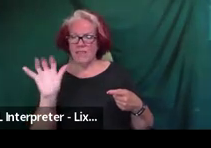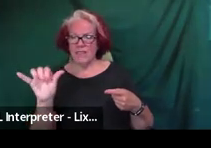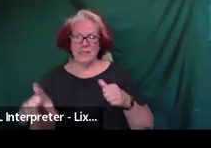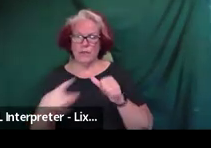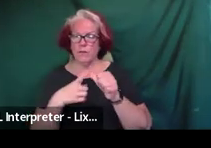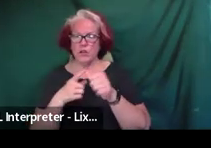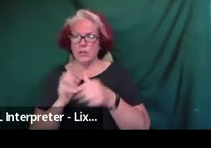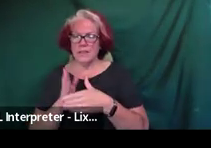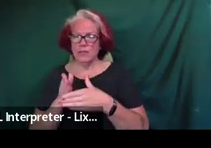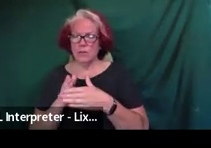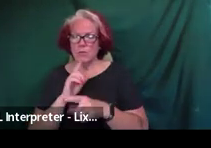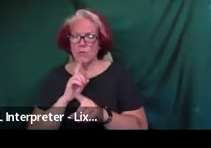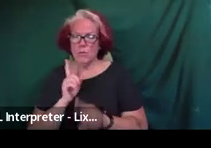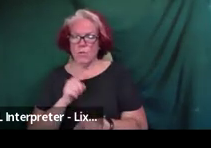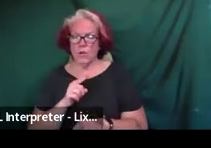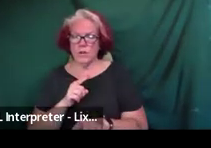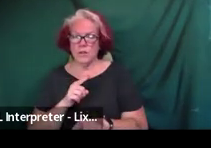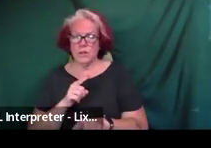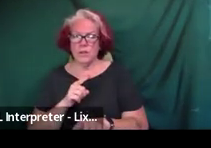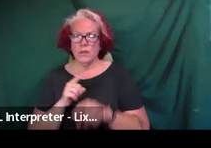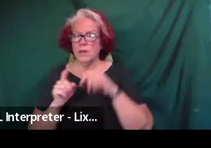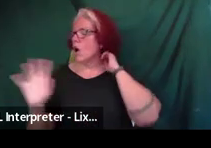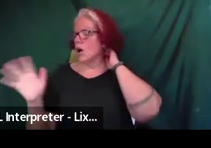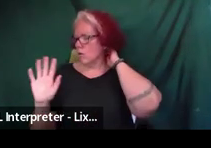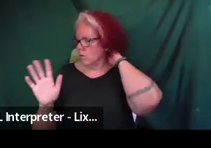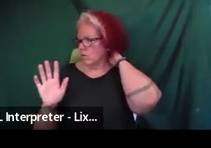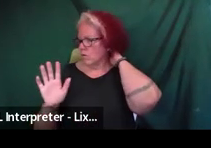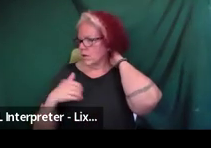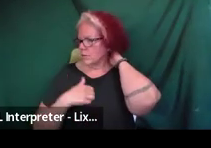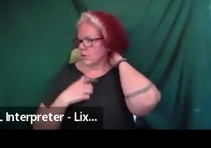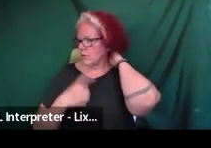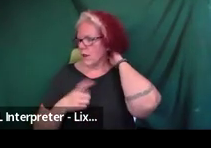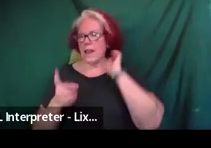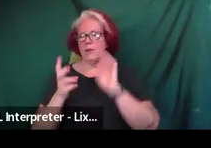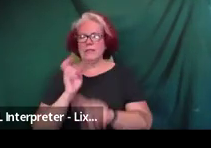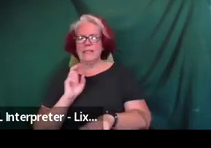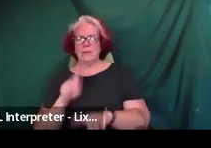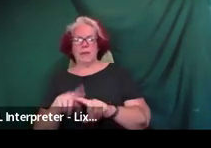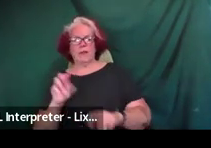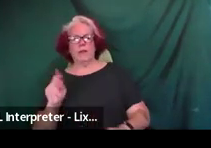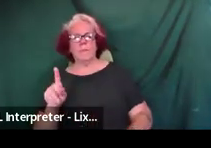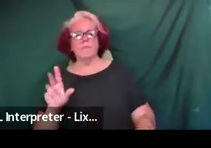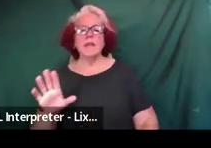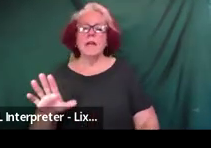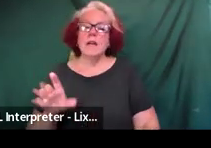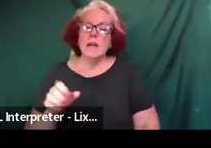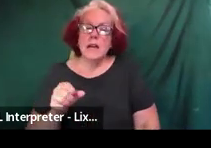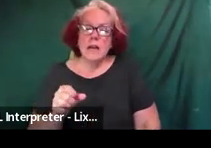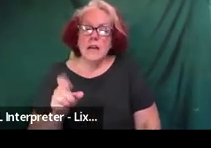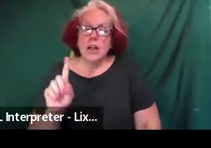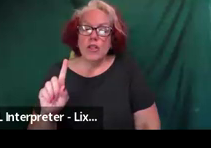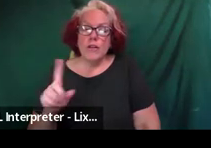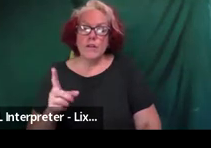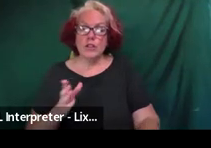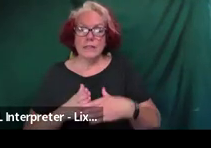report. It is. I'm sorry. I was leaning back. Thank you. And so the first